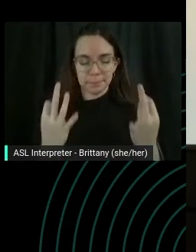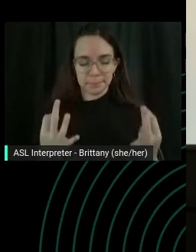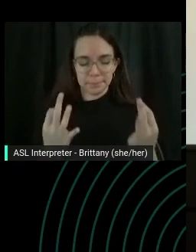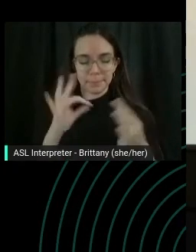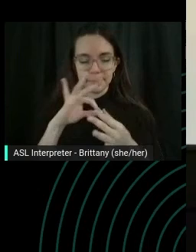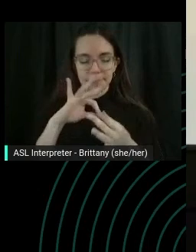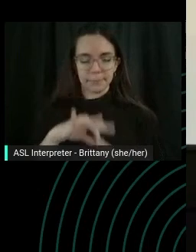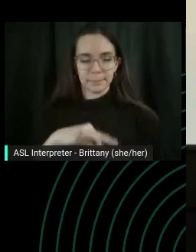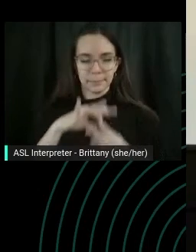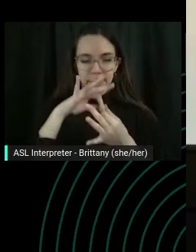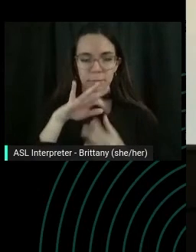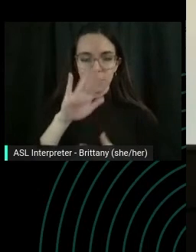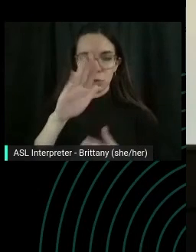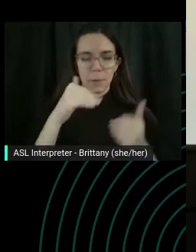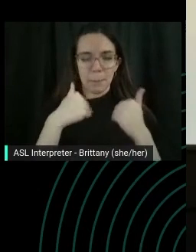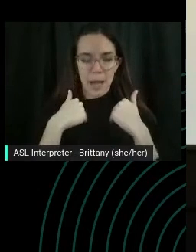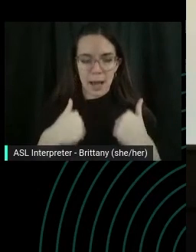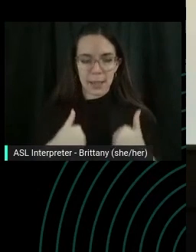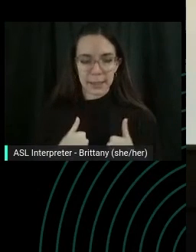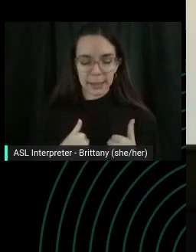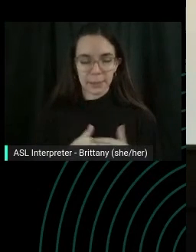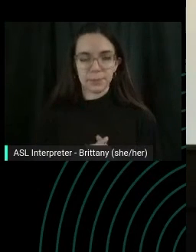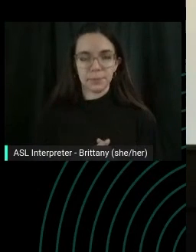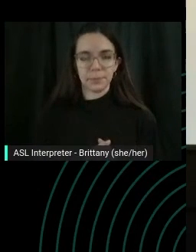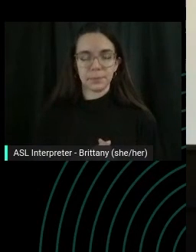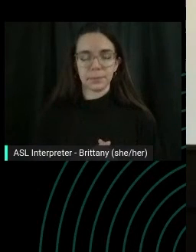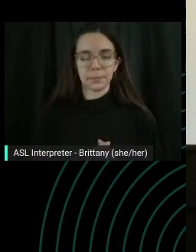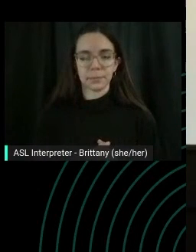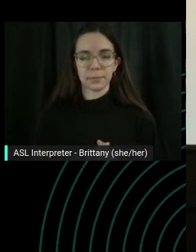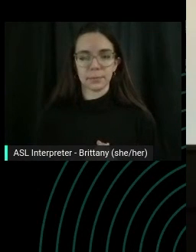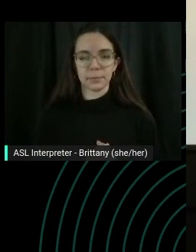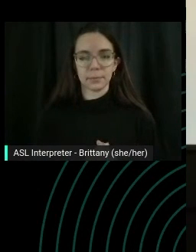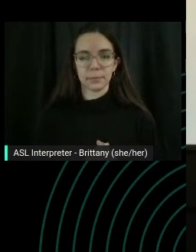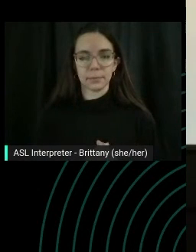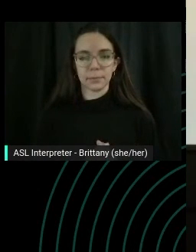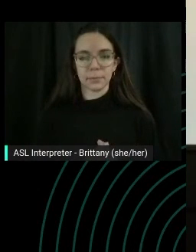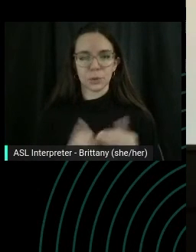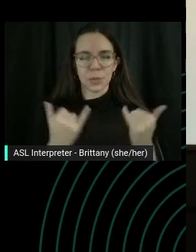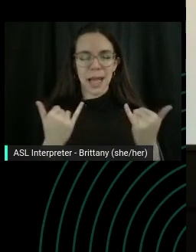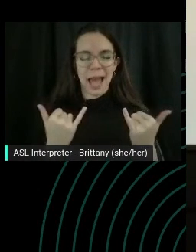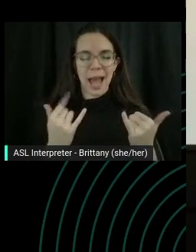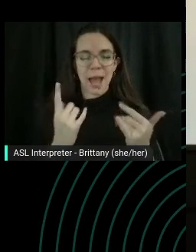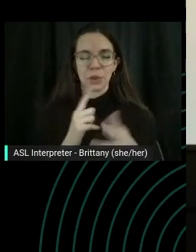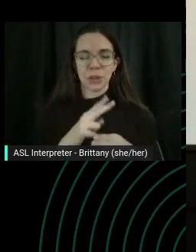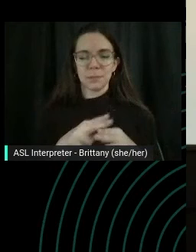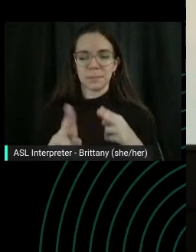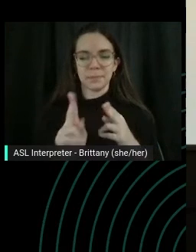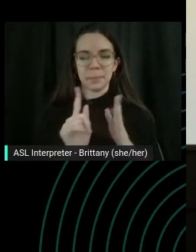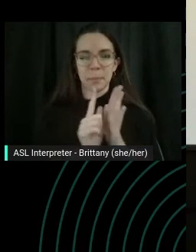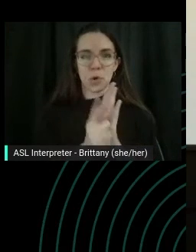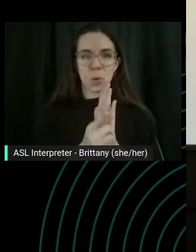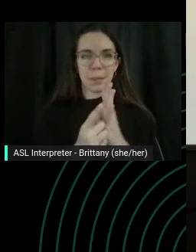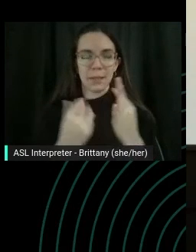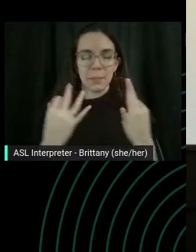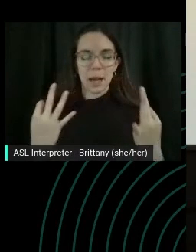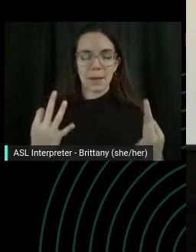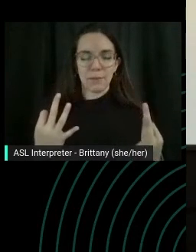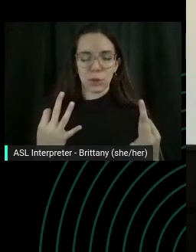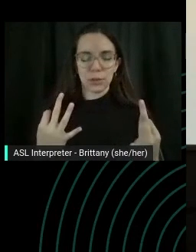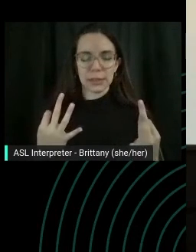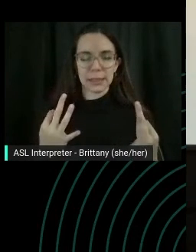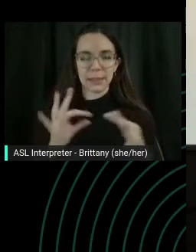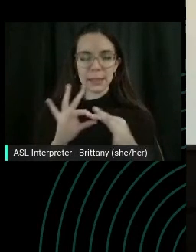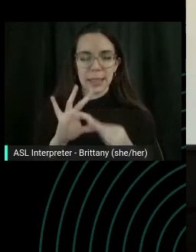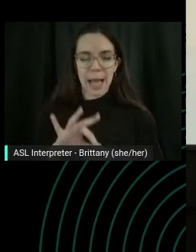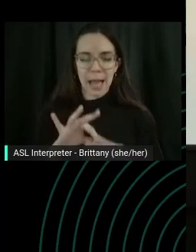body. So again, we'll just take a quick moment of mindfulness to just connect mindfully with the body,